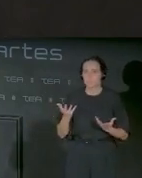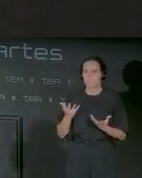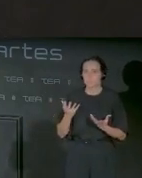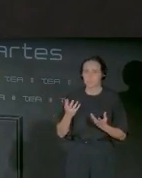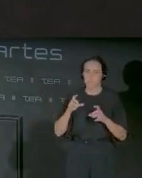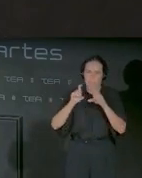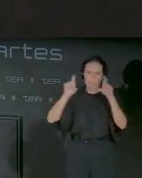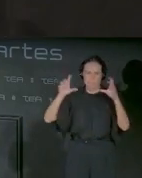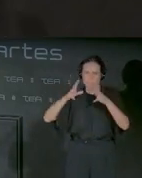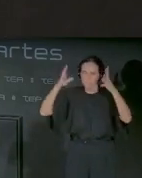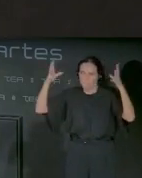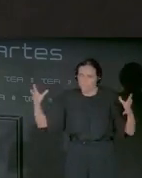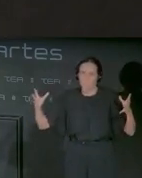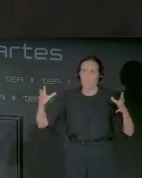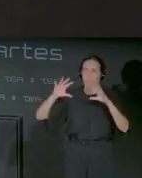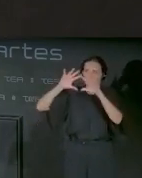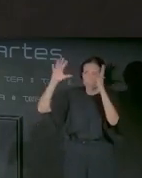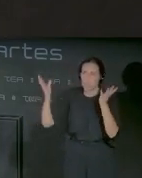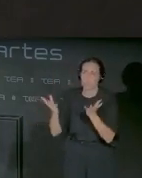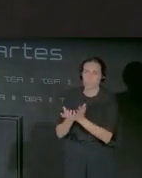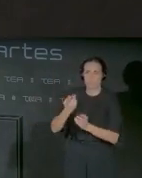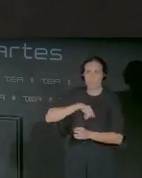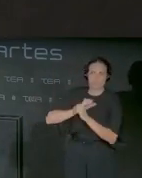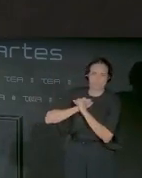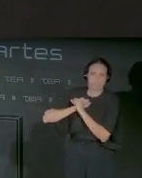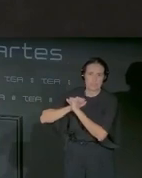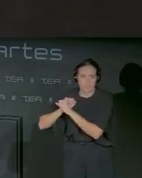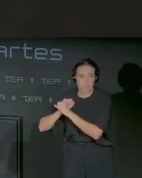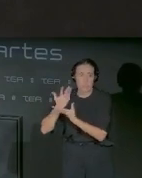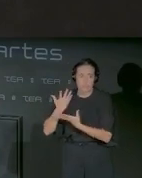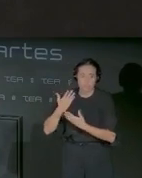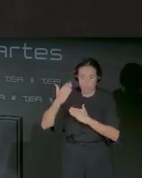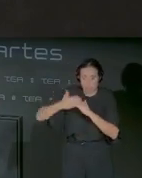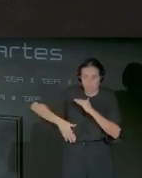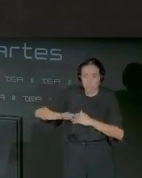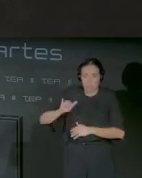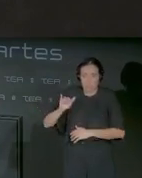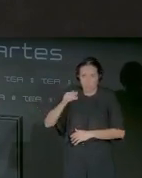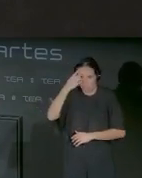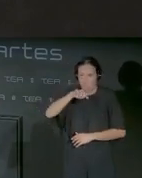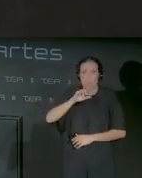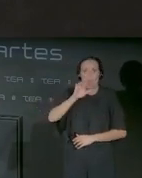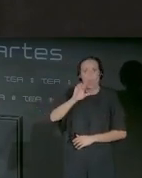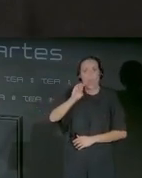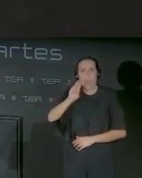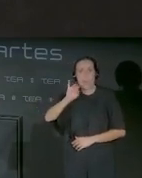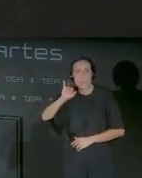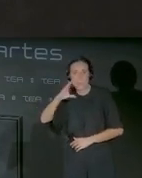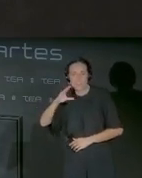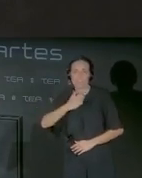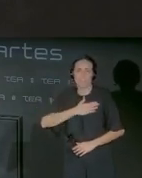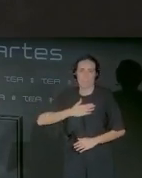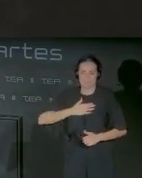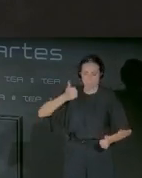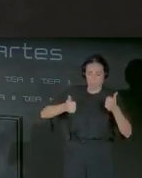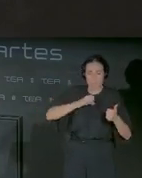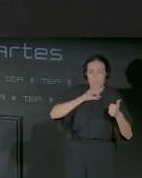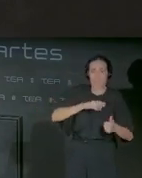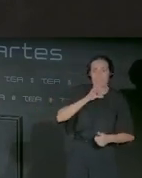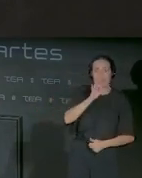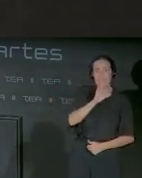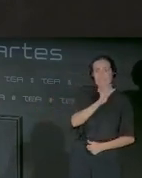limitations. Like Epic is trying to be a competitor for Steam. They have almost unlimited funds. Just let's be realistic about those things as